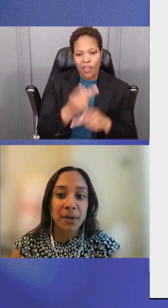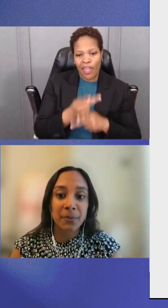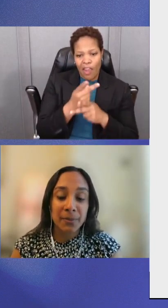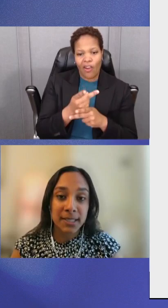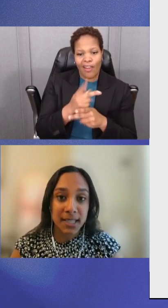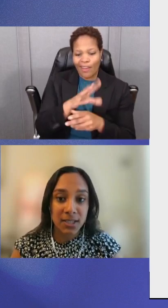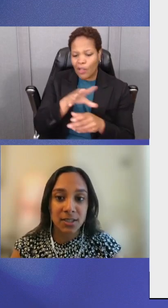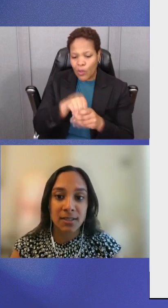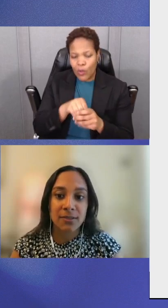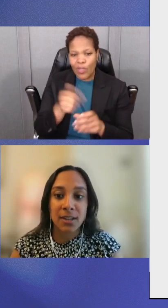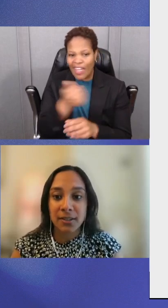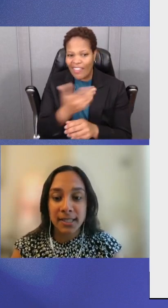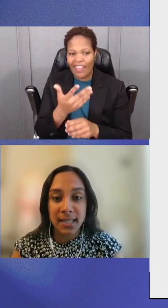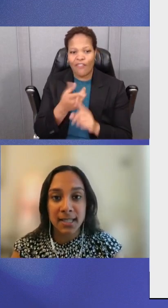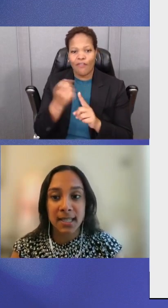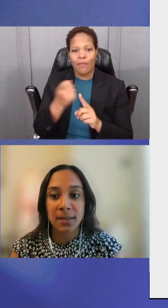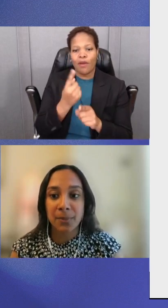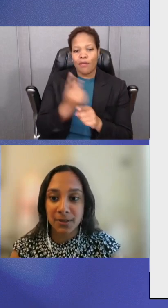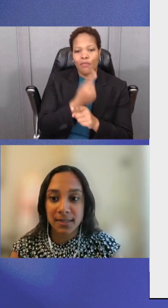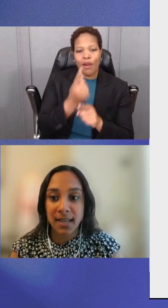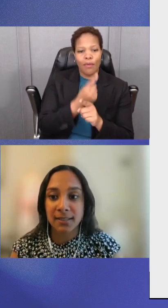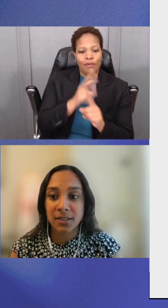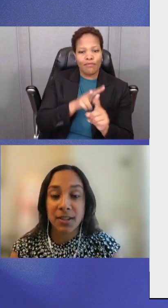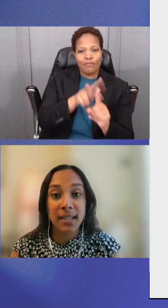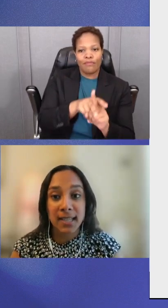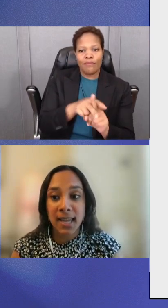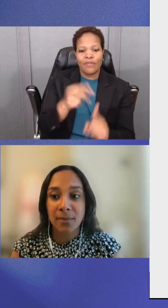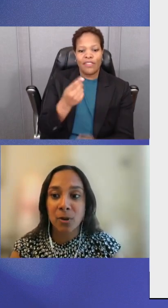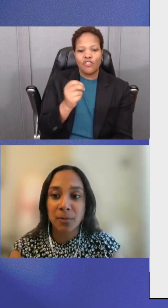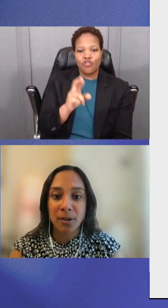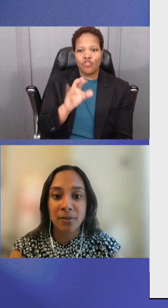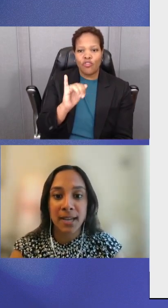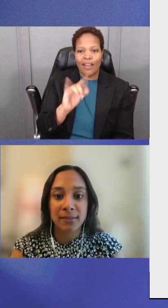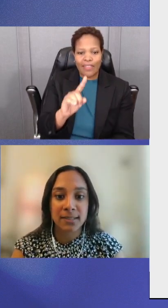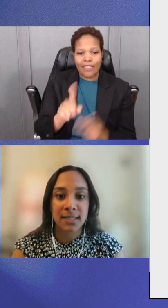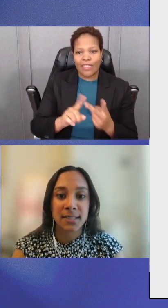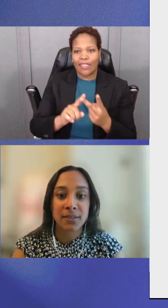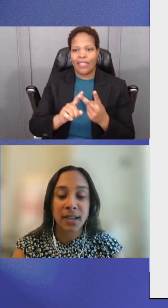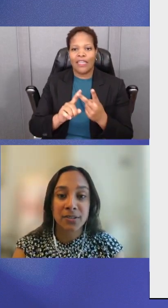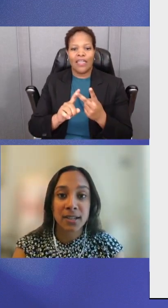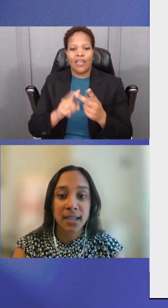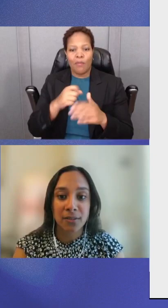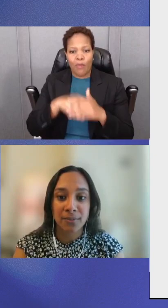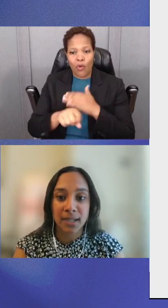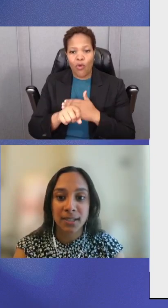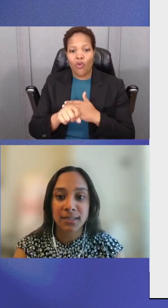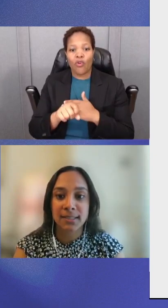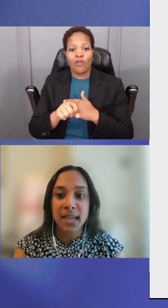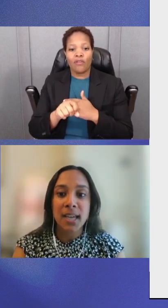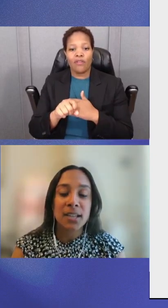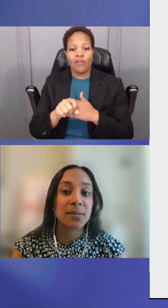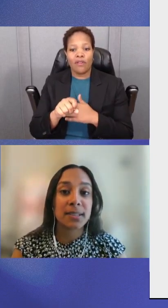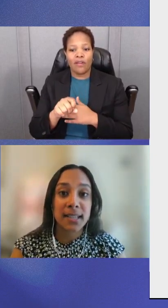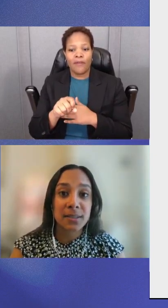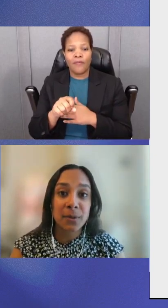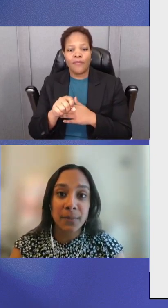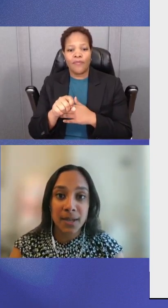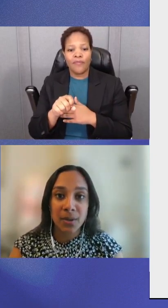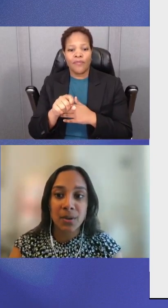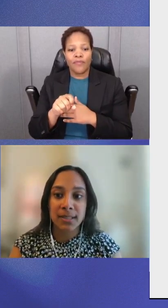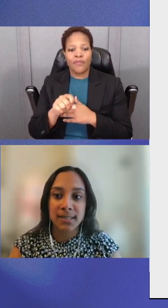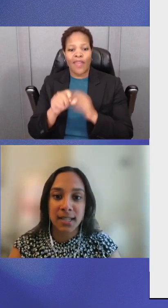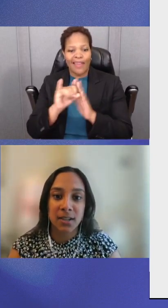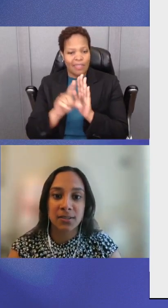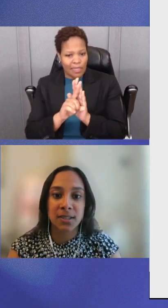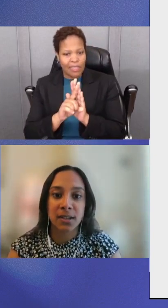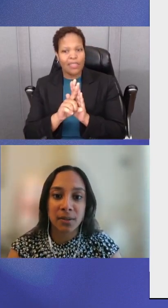proper implementation of gender identity, birth sex, correct name, or pronouns into electronic health records to accessible medical